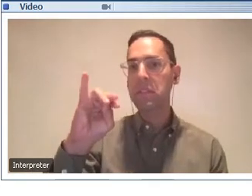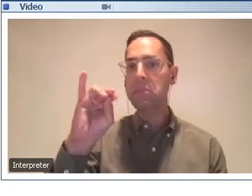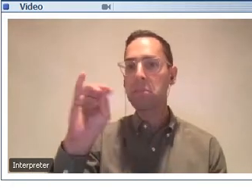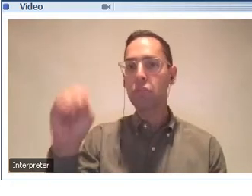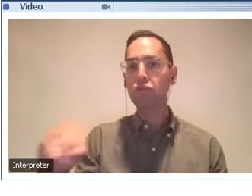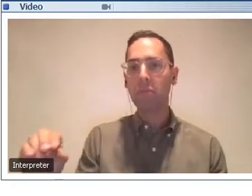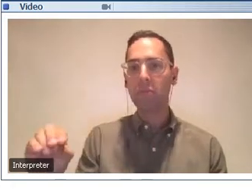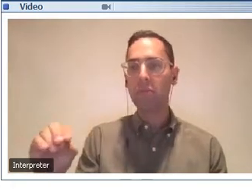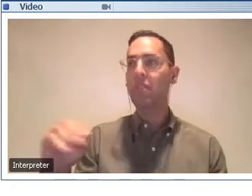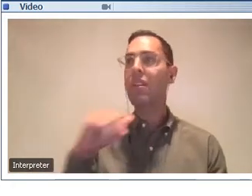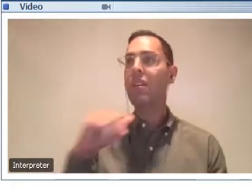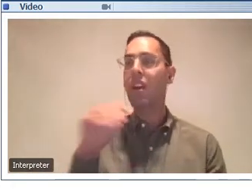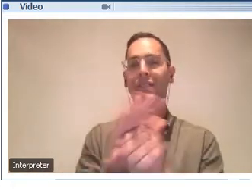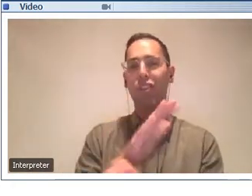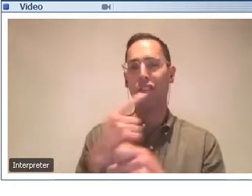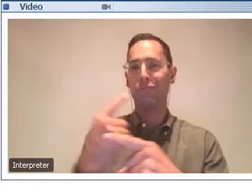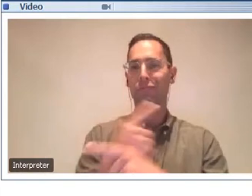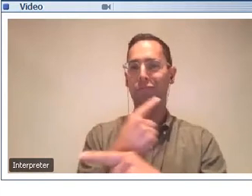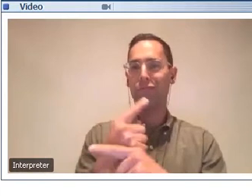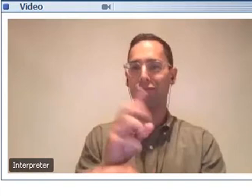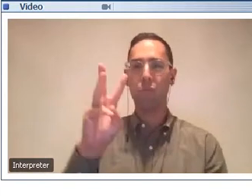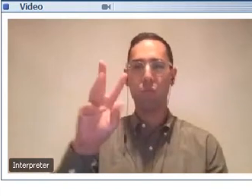not your full regular wages.